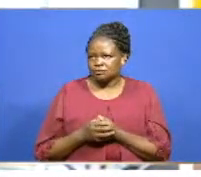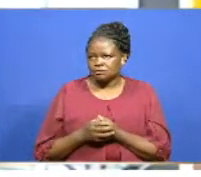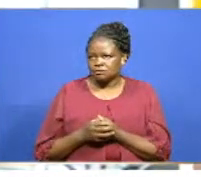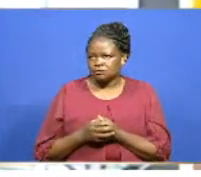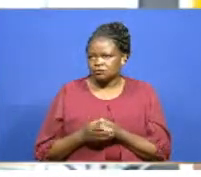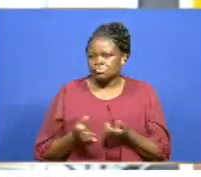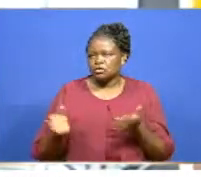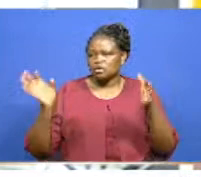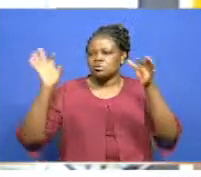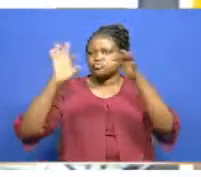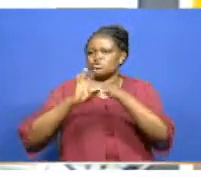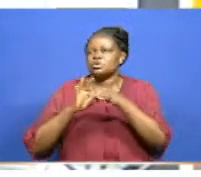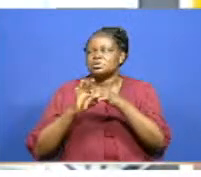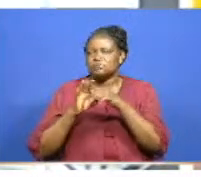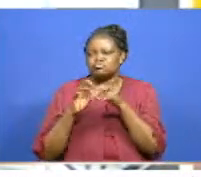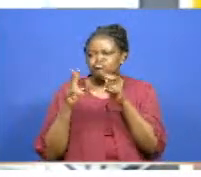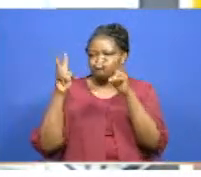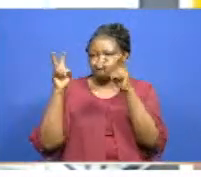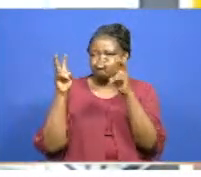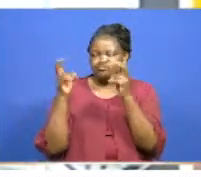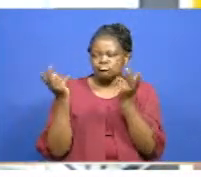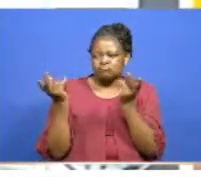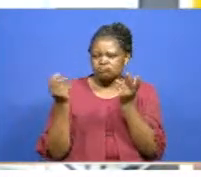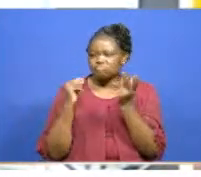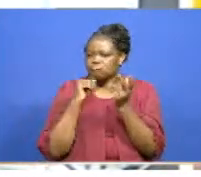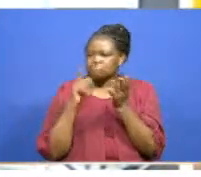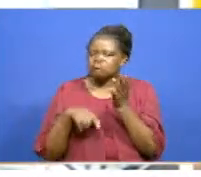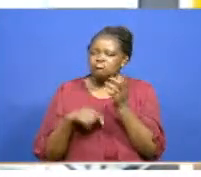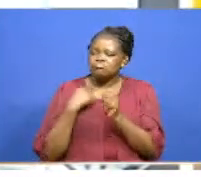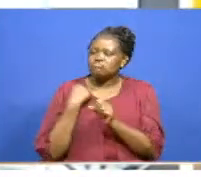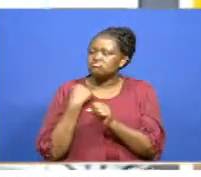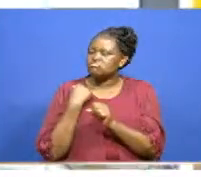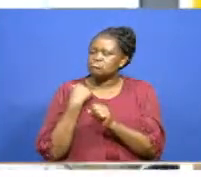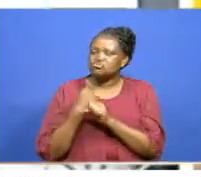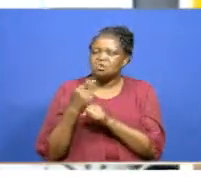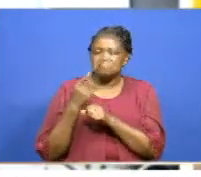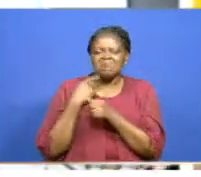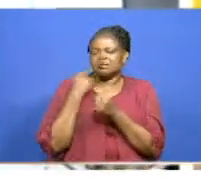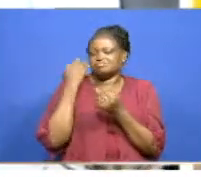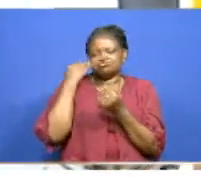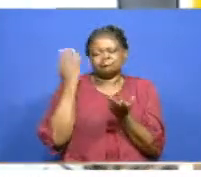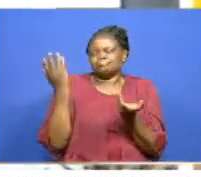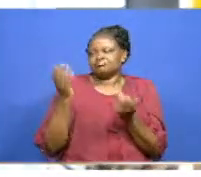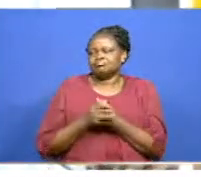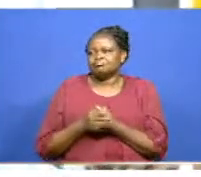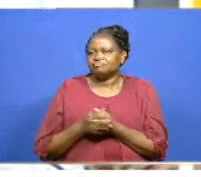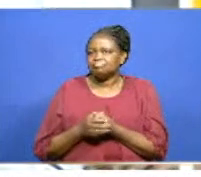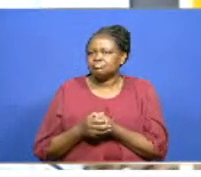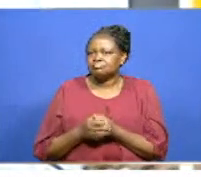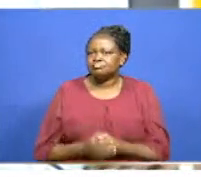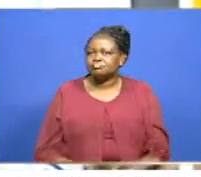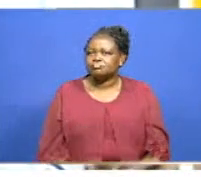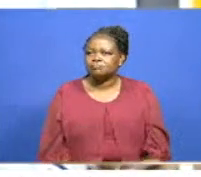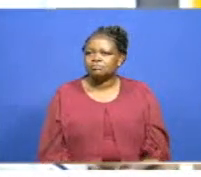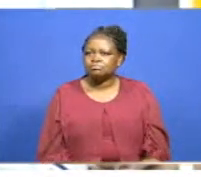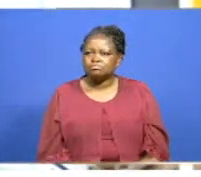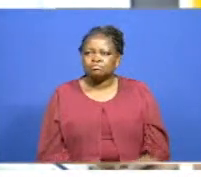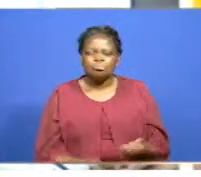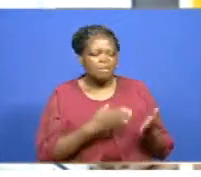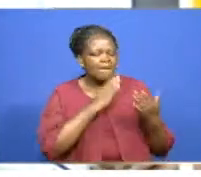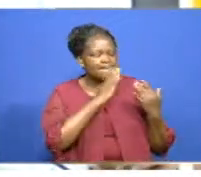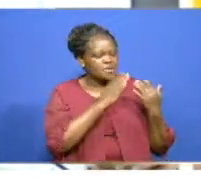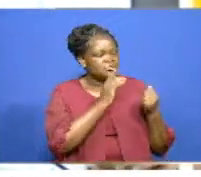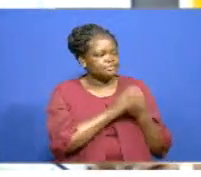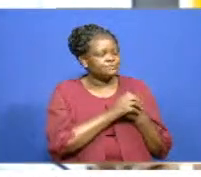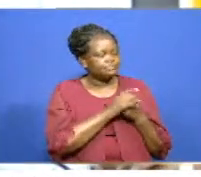unity call to not to do so. But I don't want to presume that. And perhaps